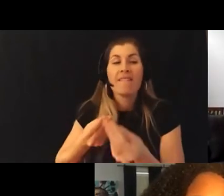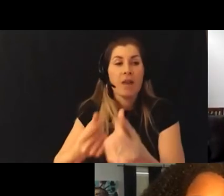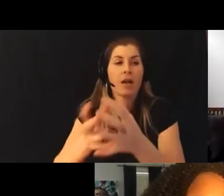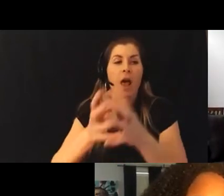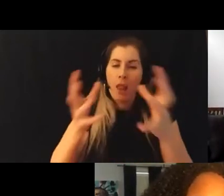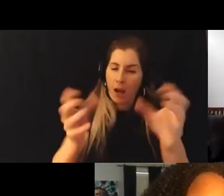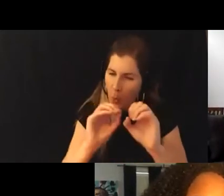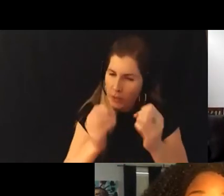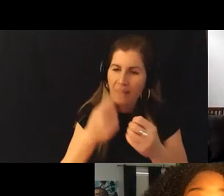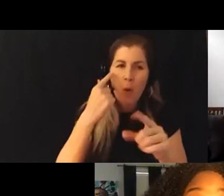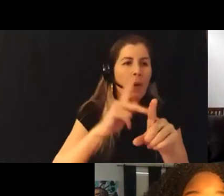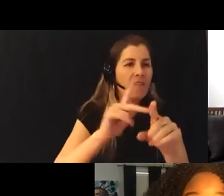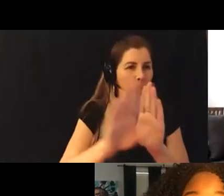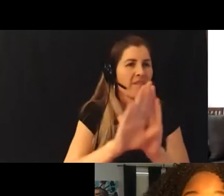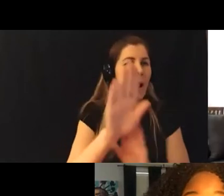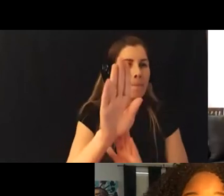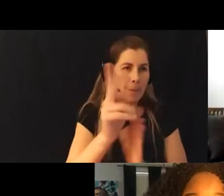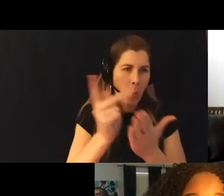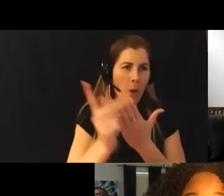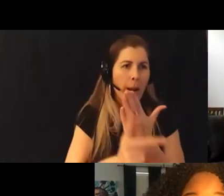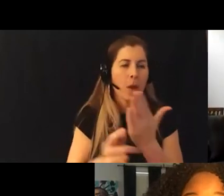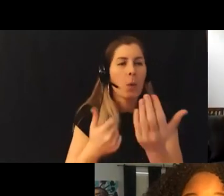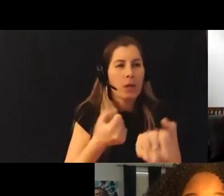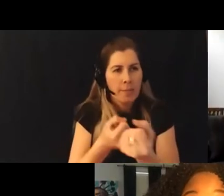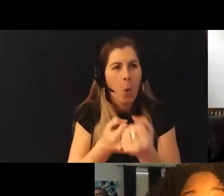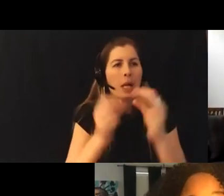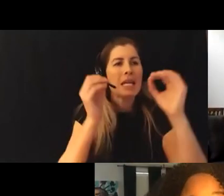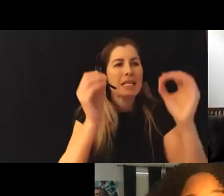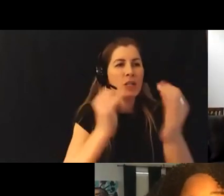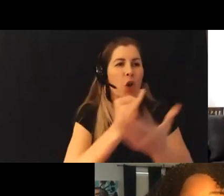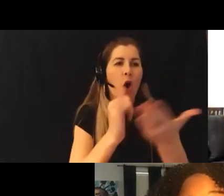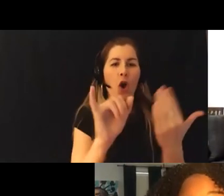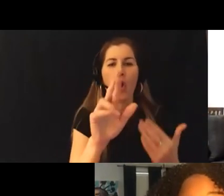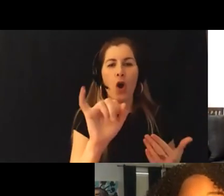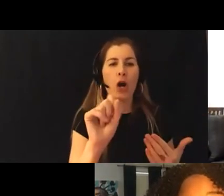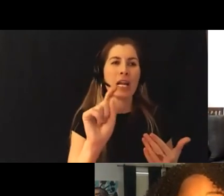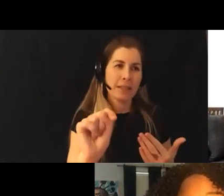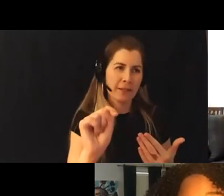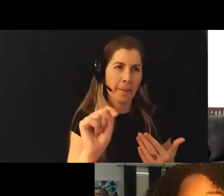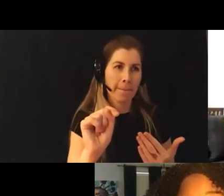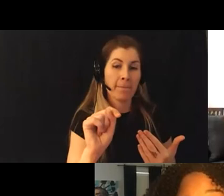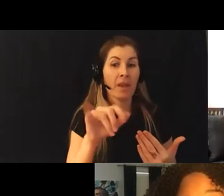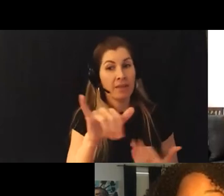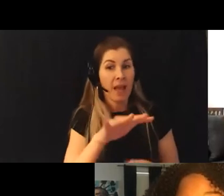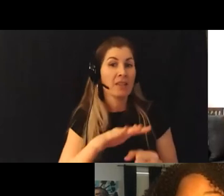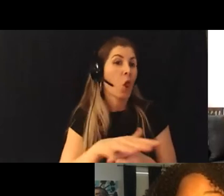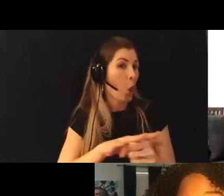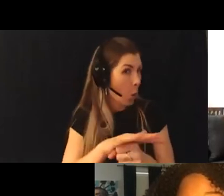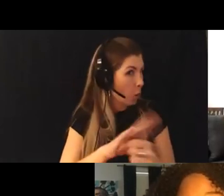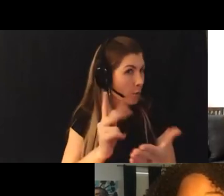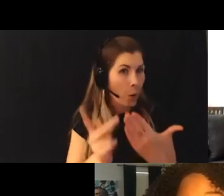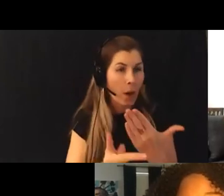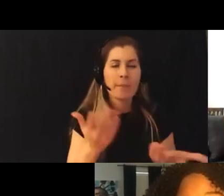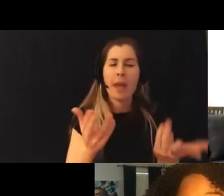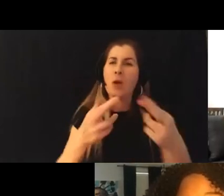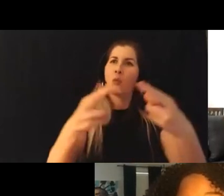development programs that specifically support teaching artists. And these are local programs, maybe regional or